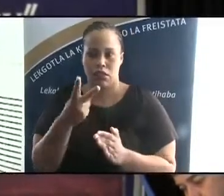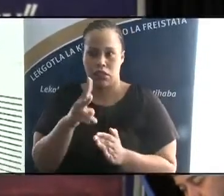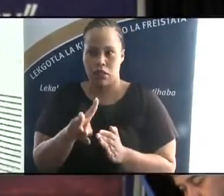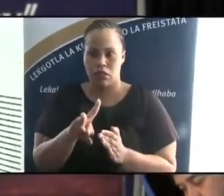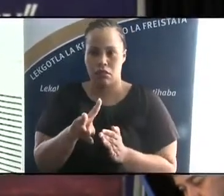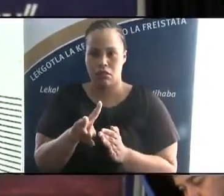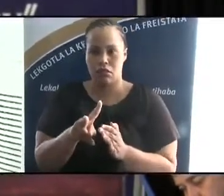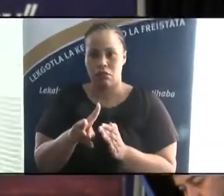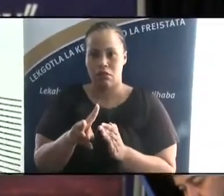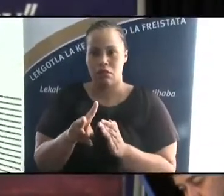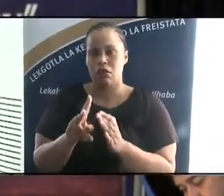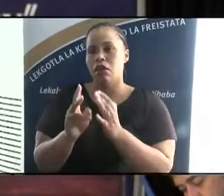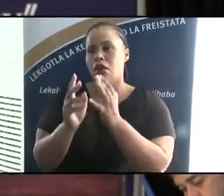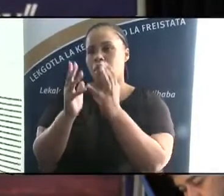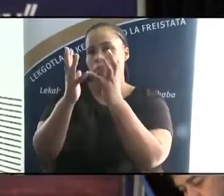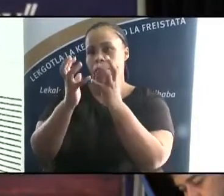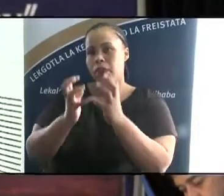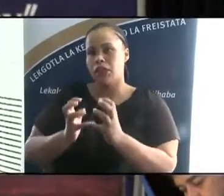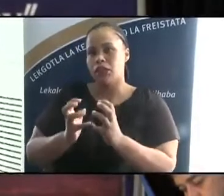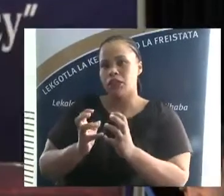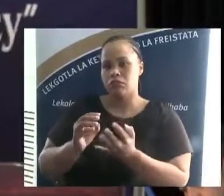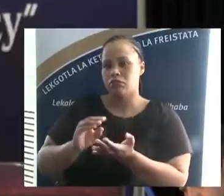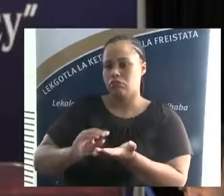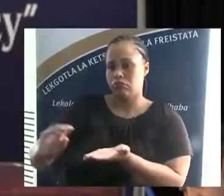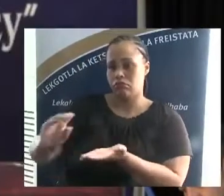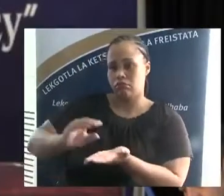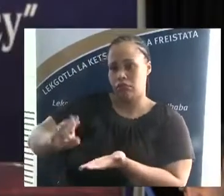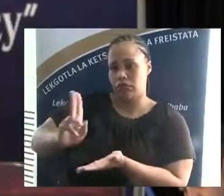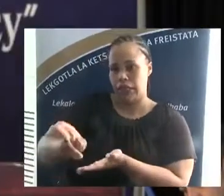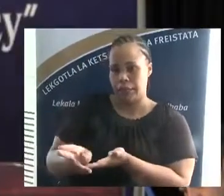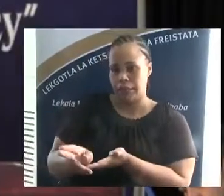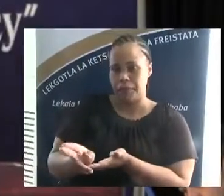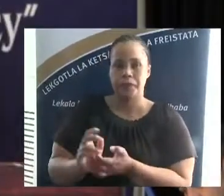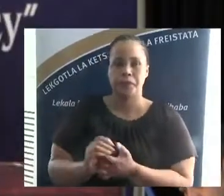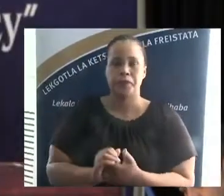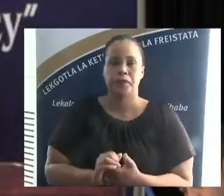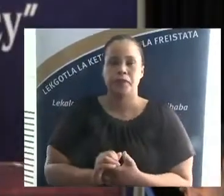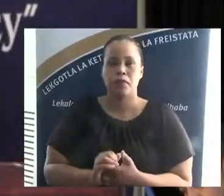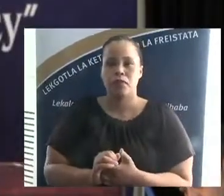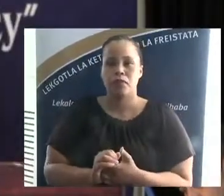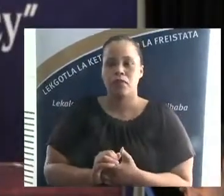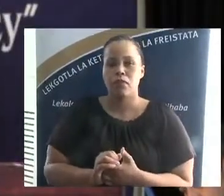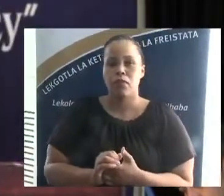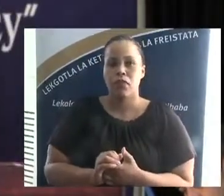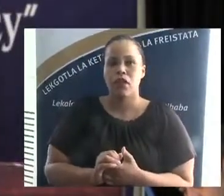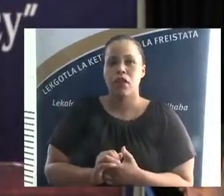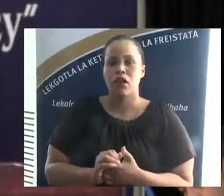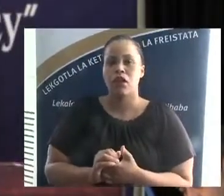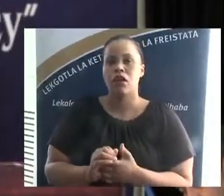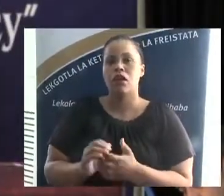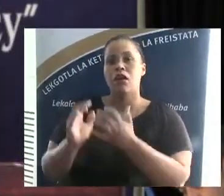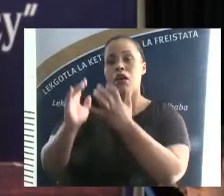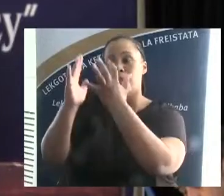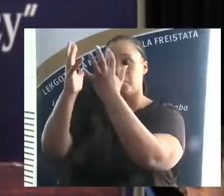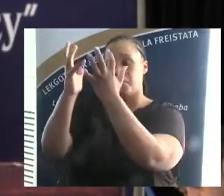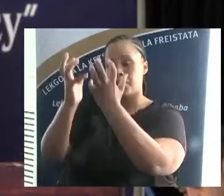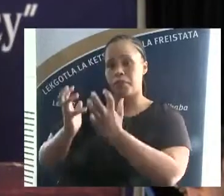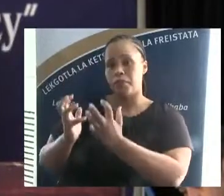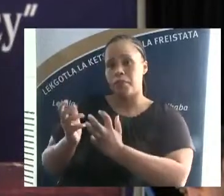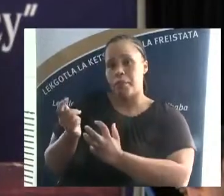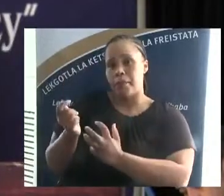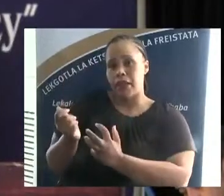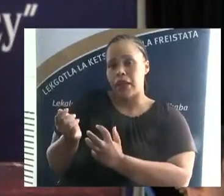budgets to key budgetary pressures, creation of provincial reserves for emergencies and